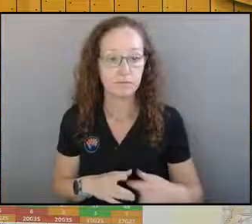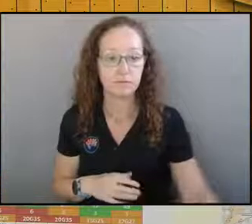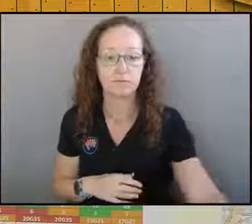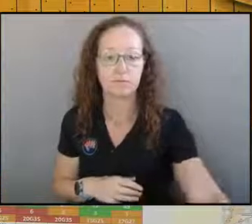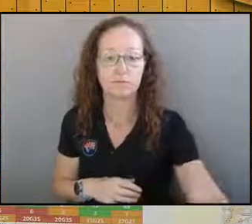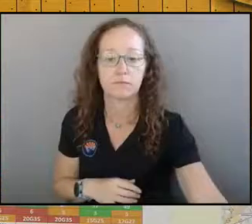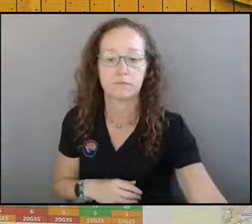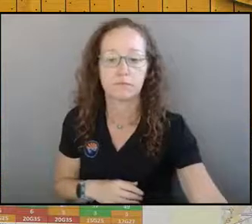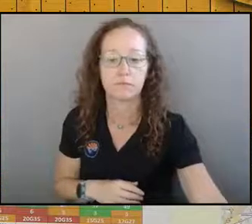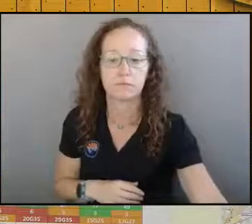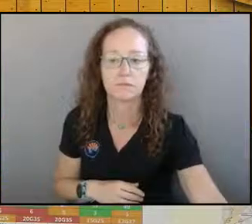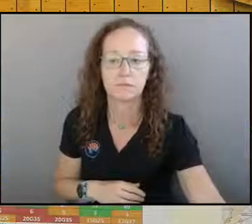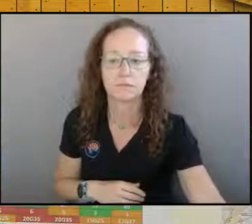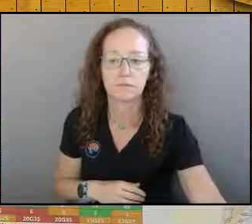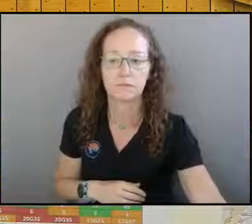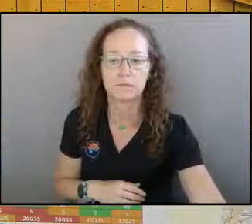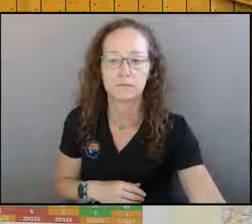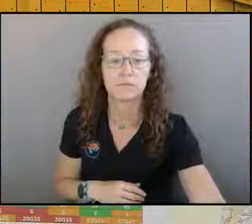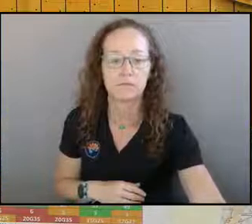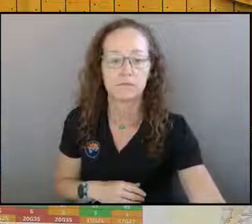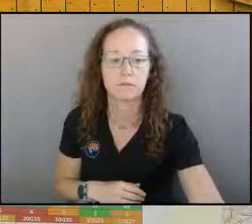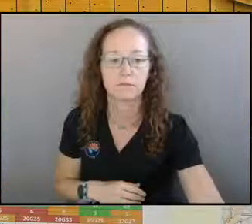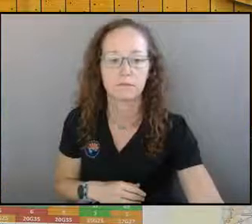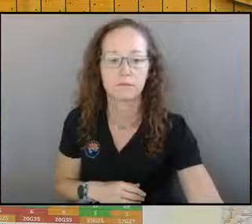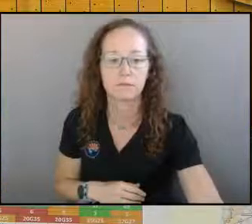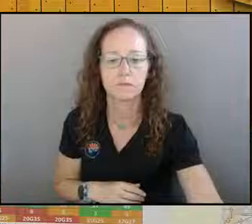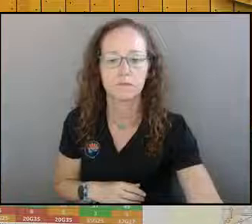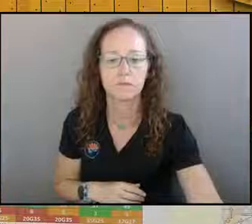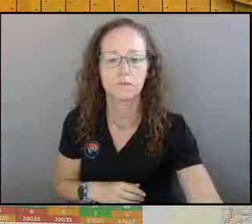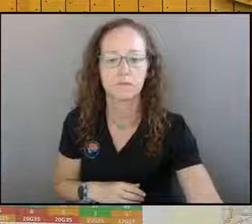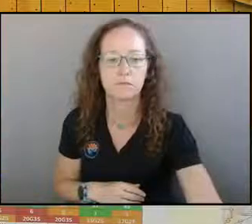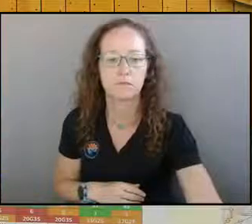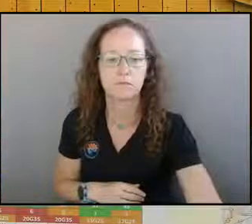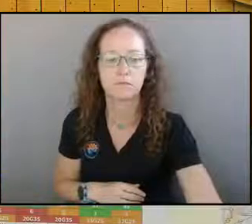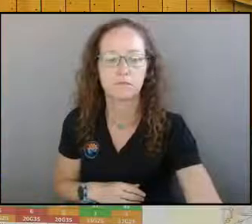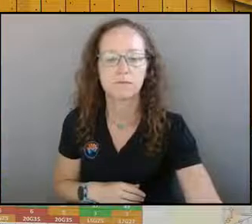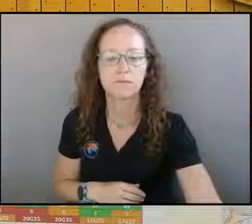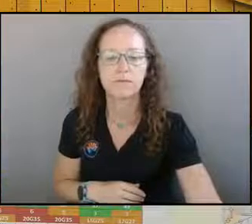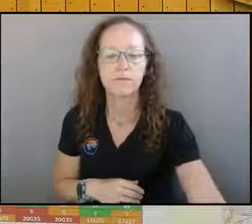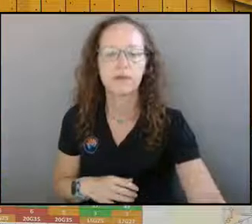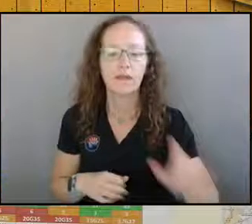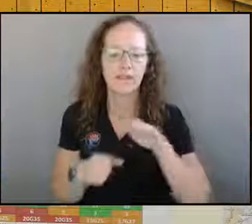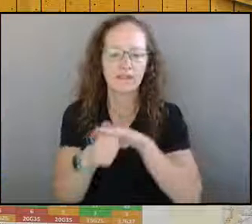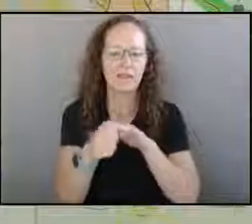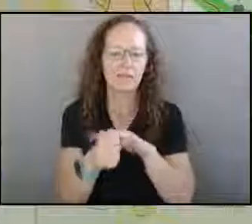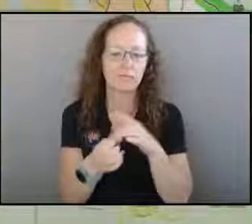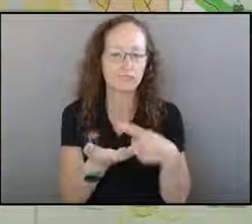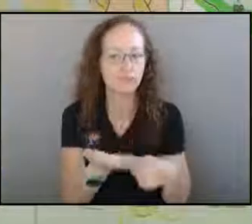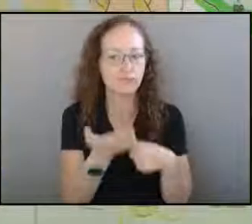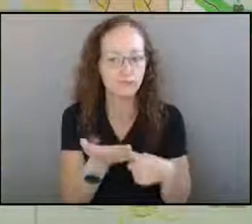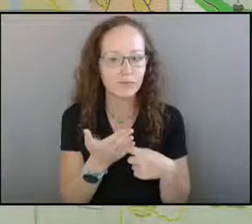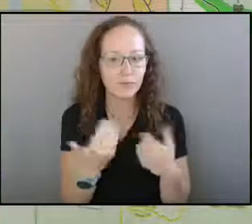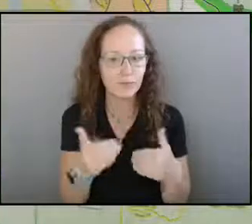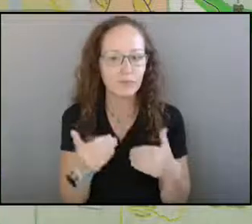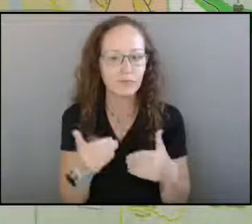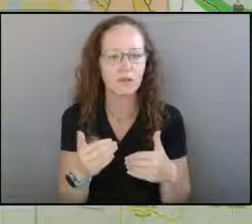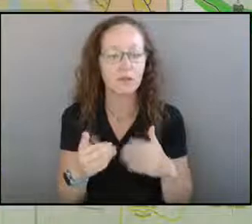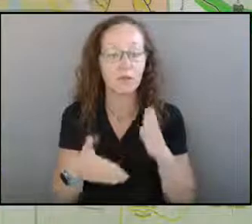area here. So some very deep discussion, very good discussion at that. We're going to lift up some